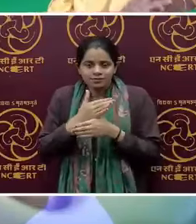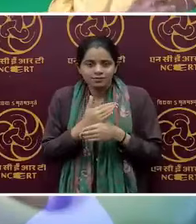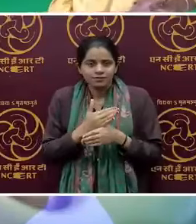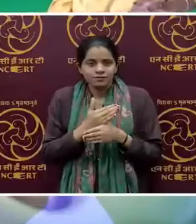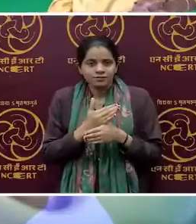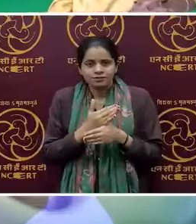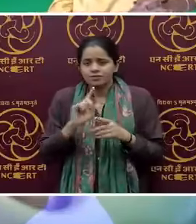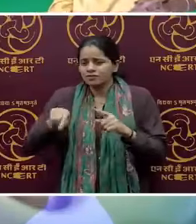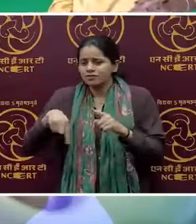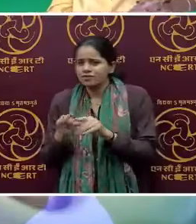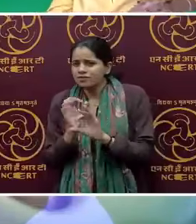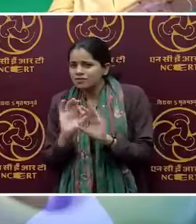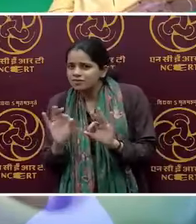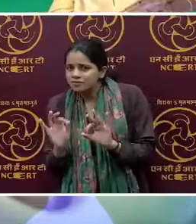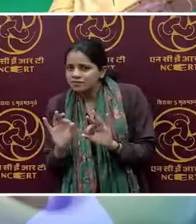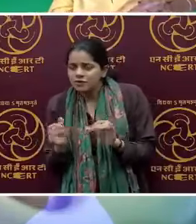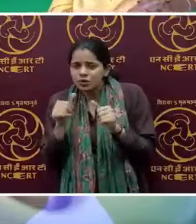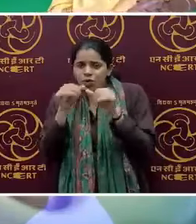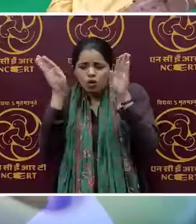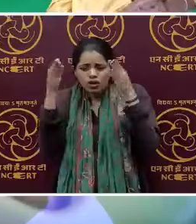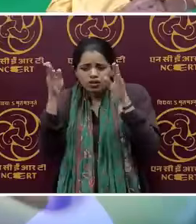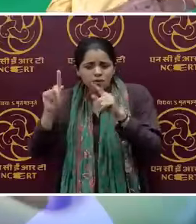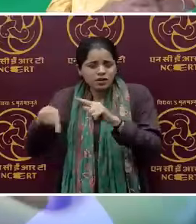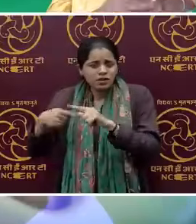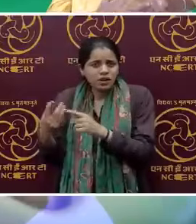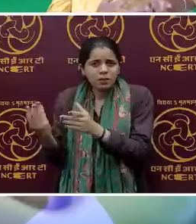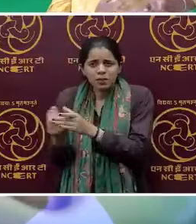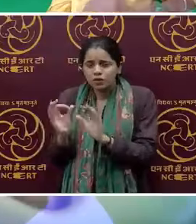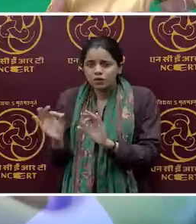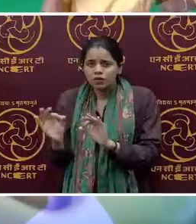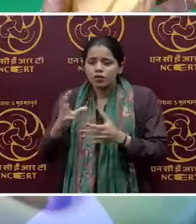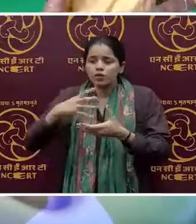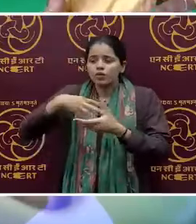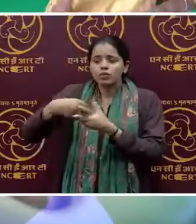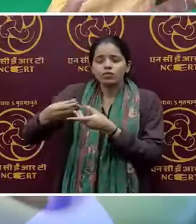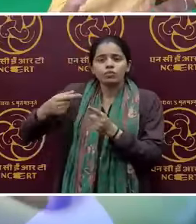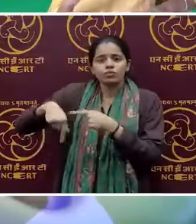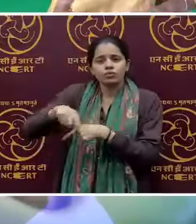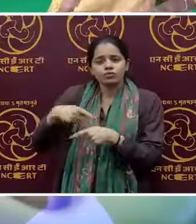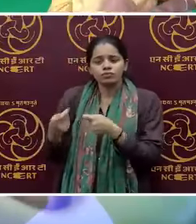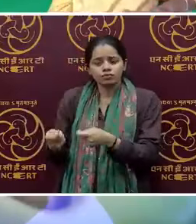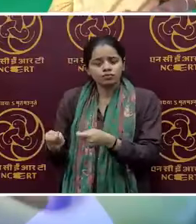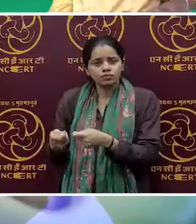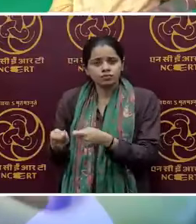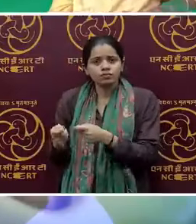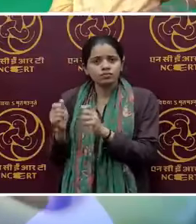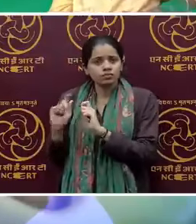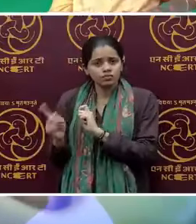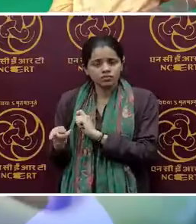This doesn't happen for a child with autism, and we need to really go out of our way to ensure that